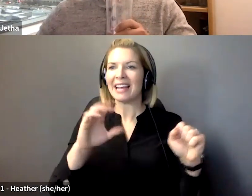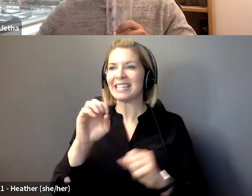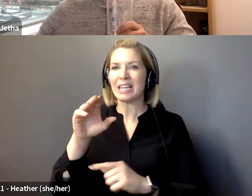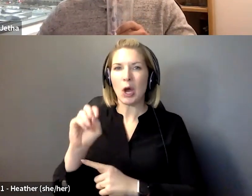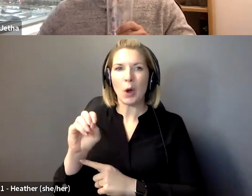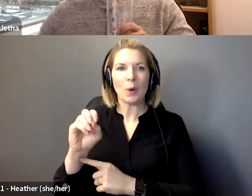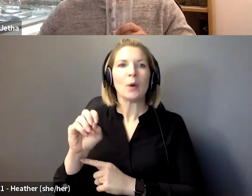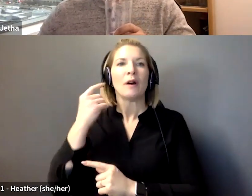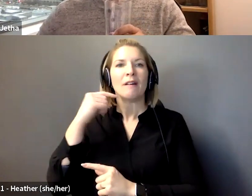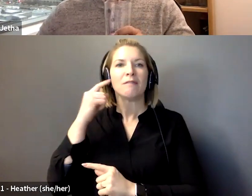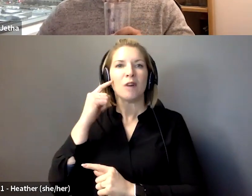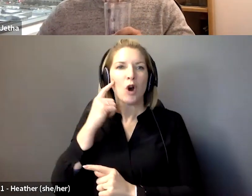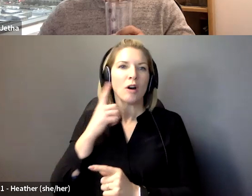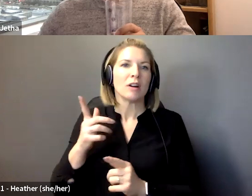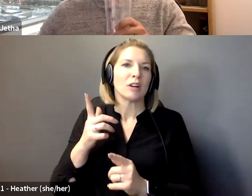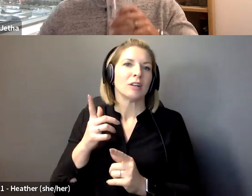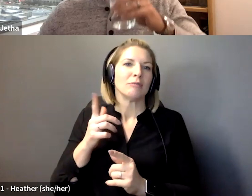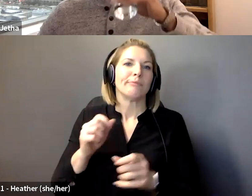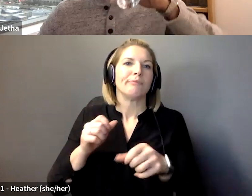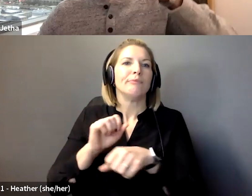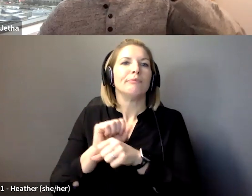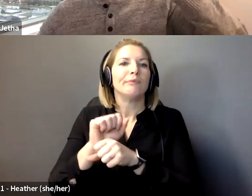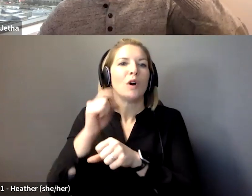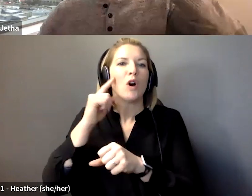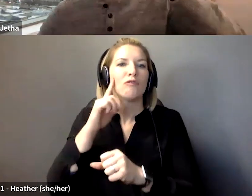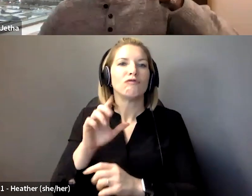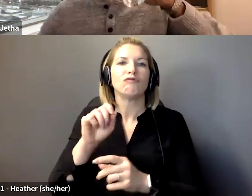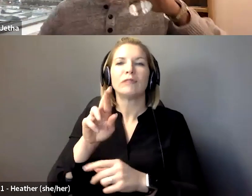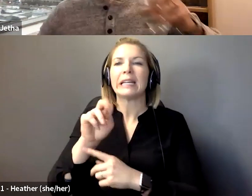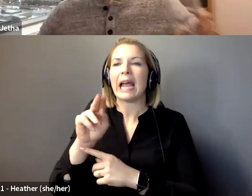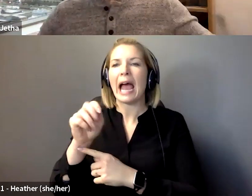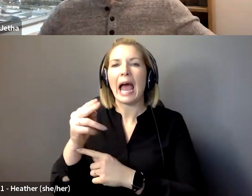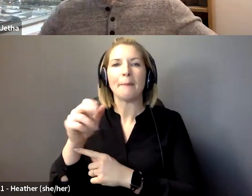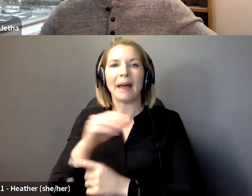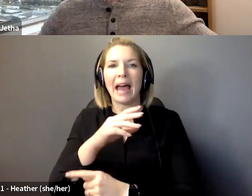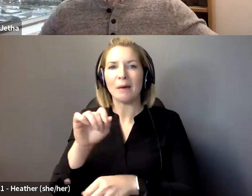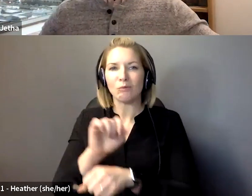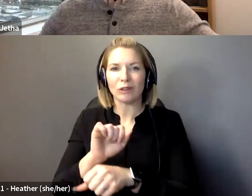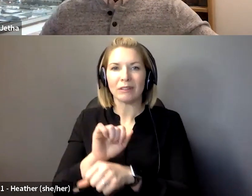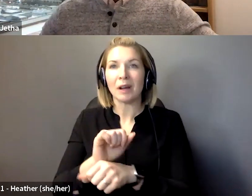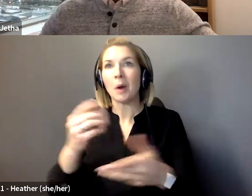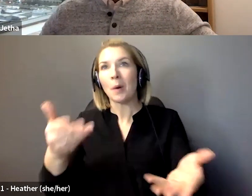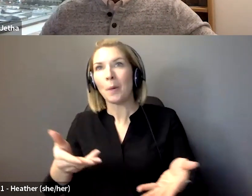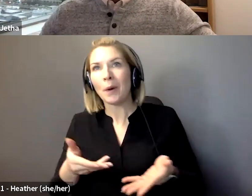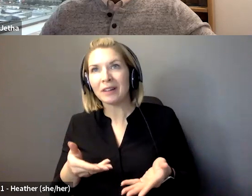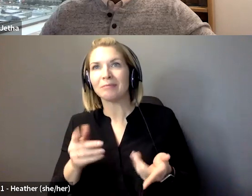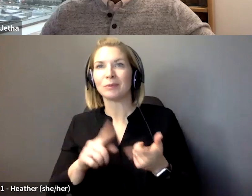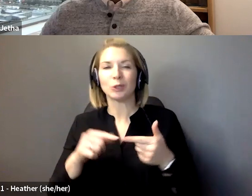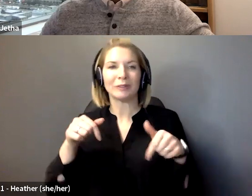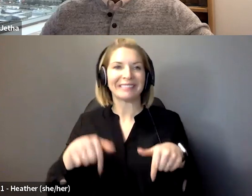on Rehabilitation and Work. I'm excited to welcome you to this parallel